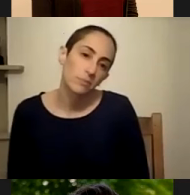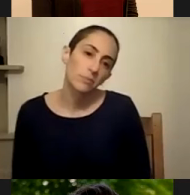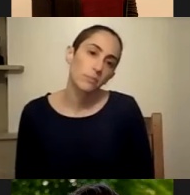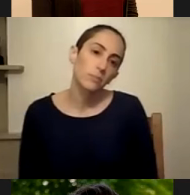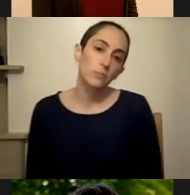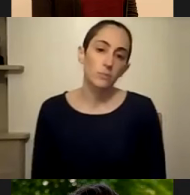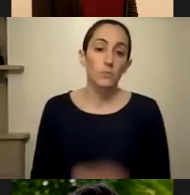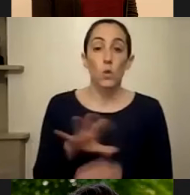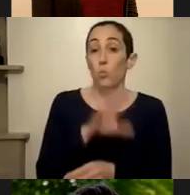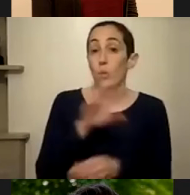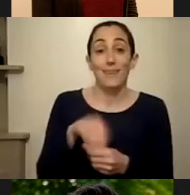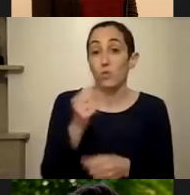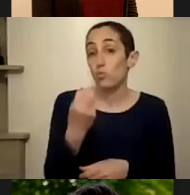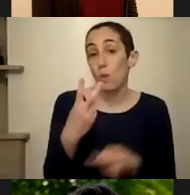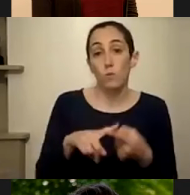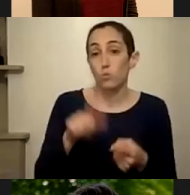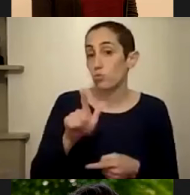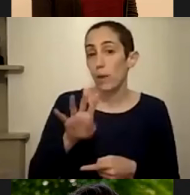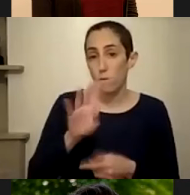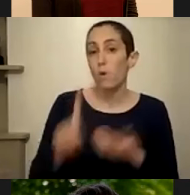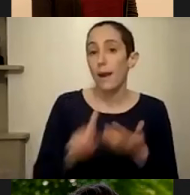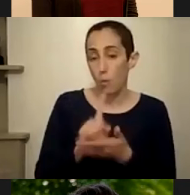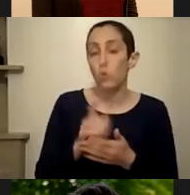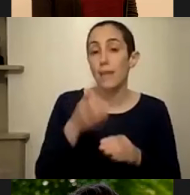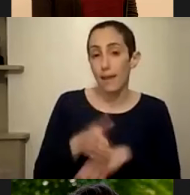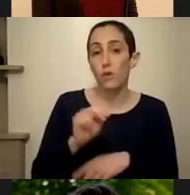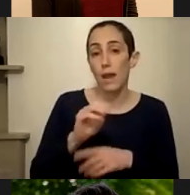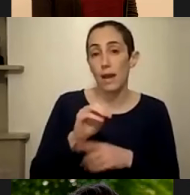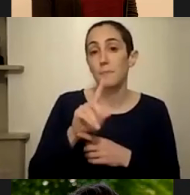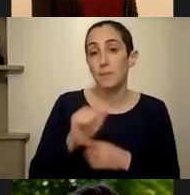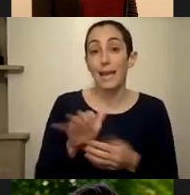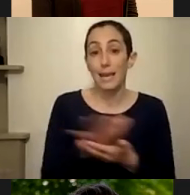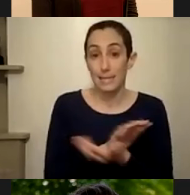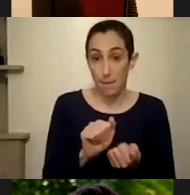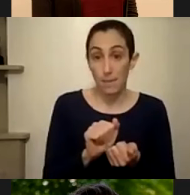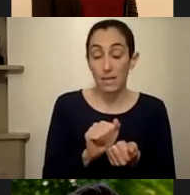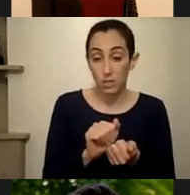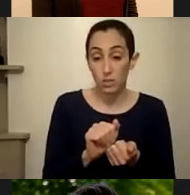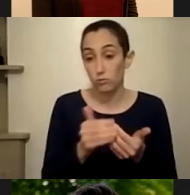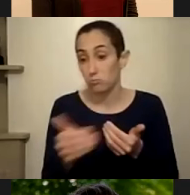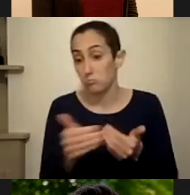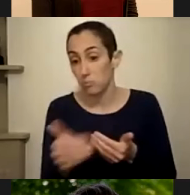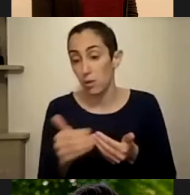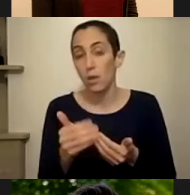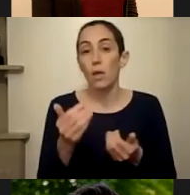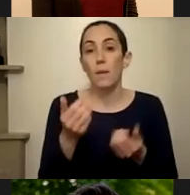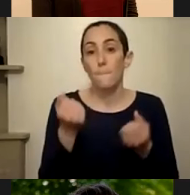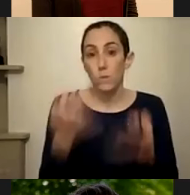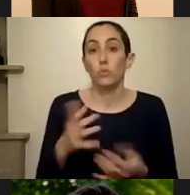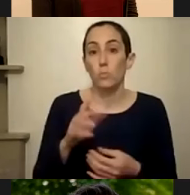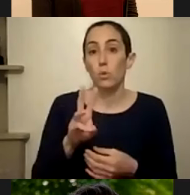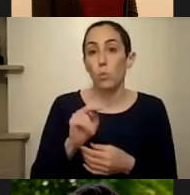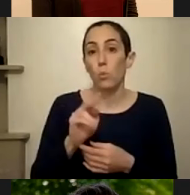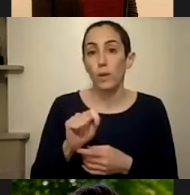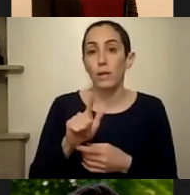within 12 to 24 hours after MDA damage, multiple Wnt ligand expression is